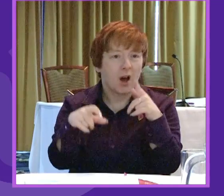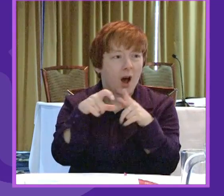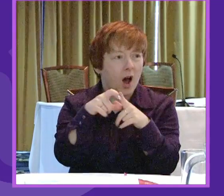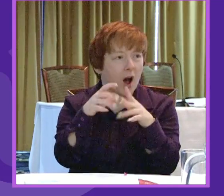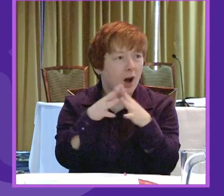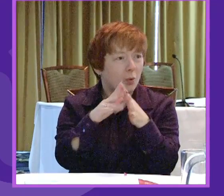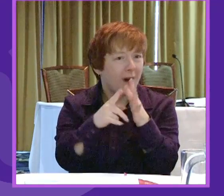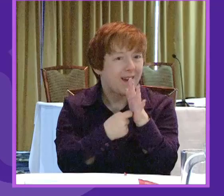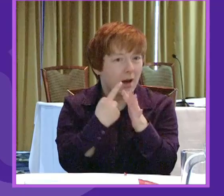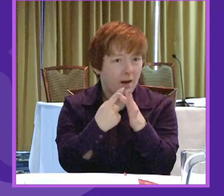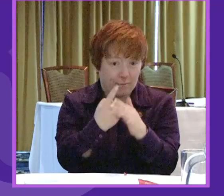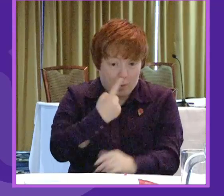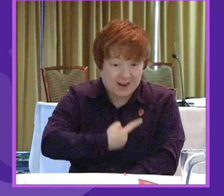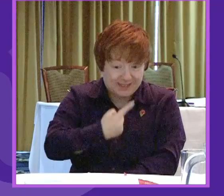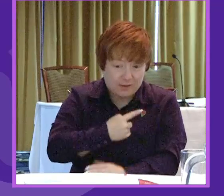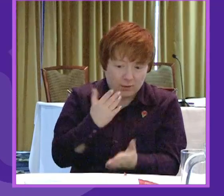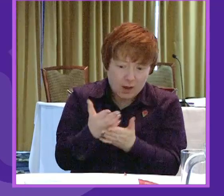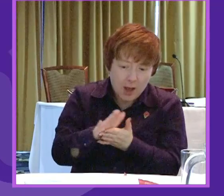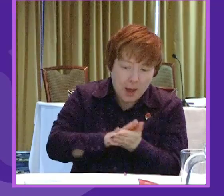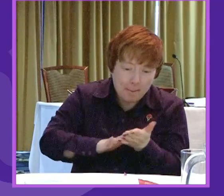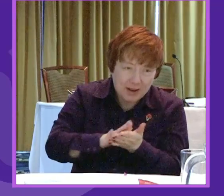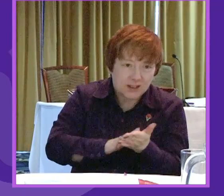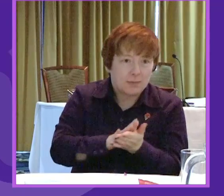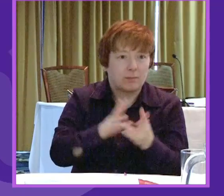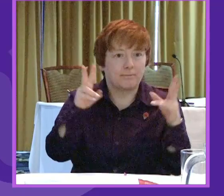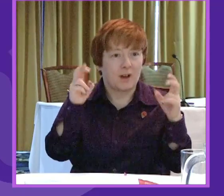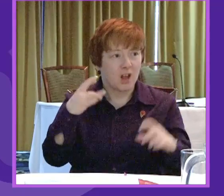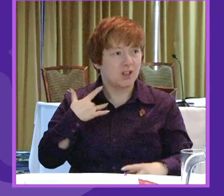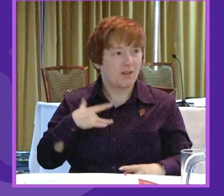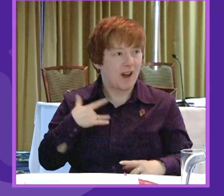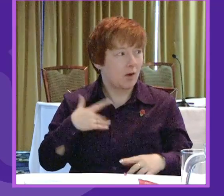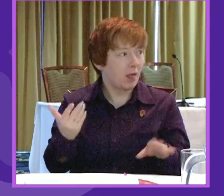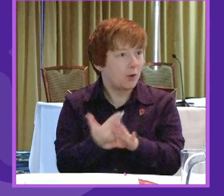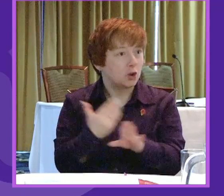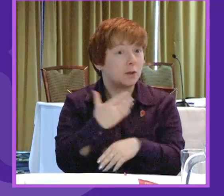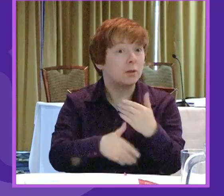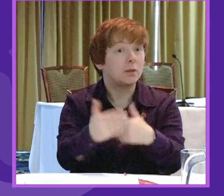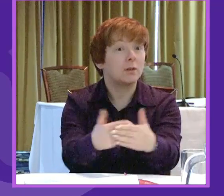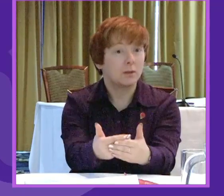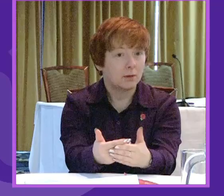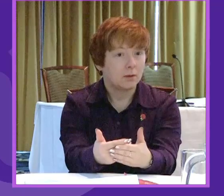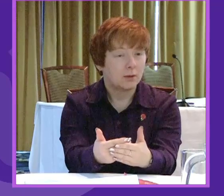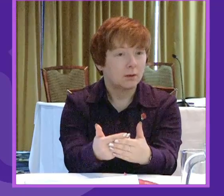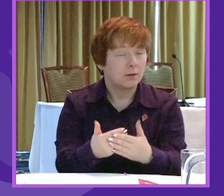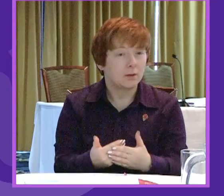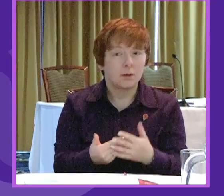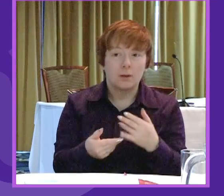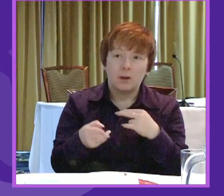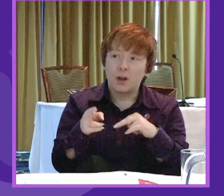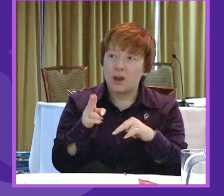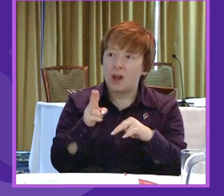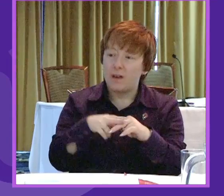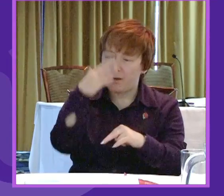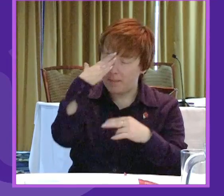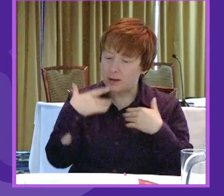it's about survival, a survival function. If we're truly to hardwire, I think, mental health, we need